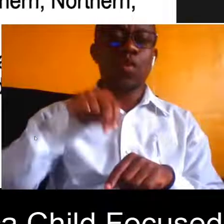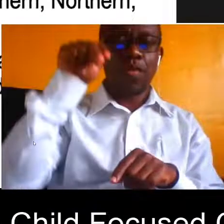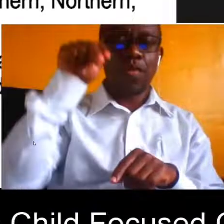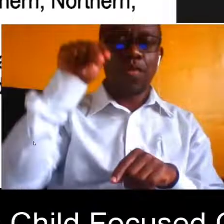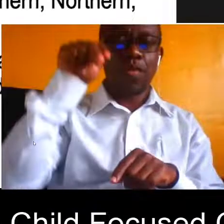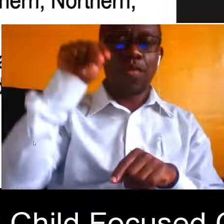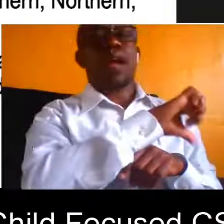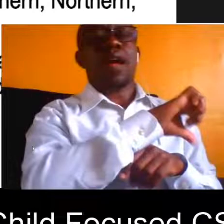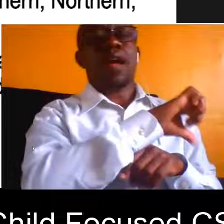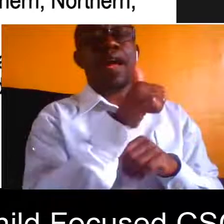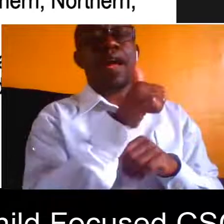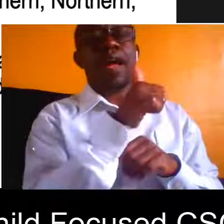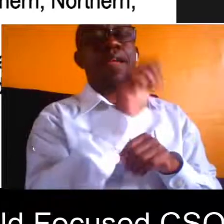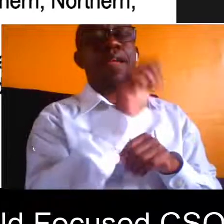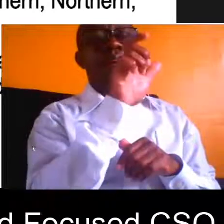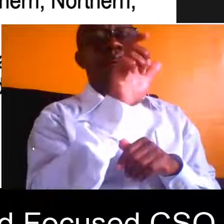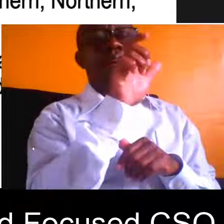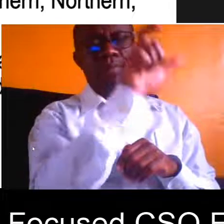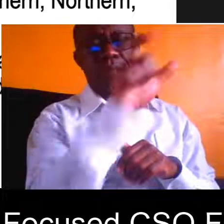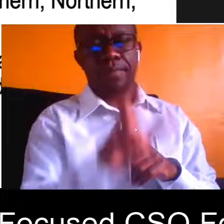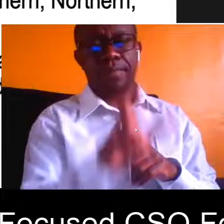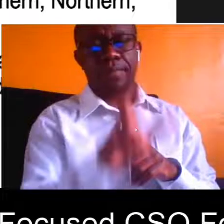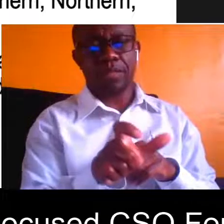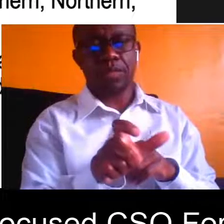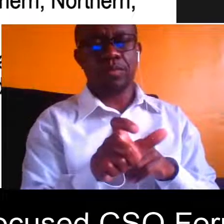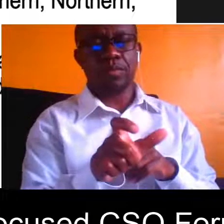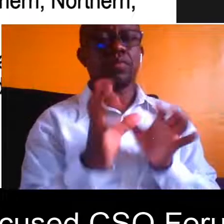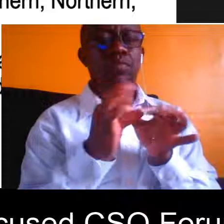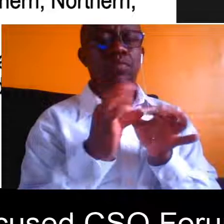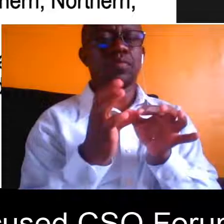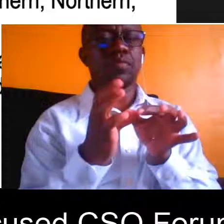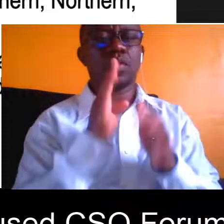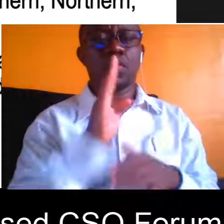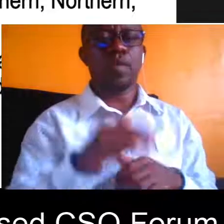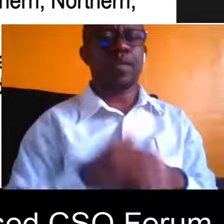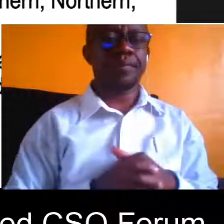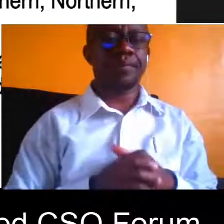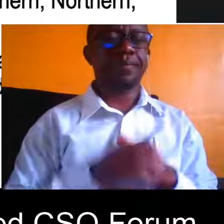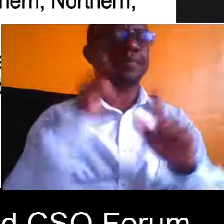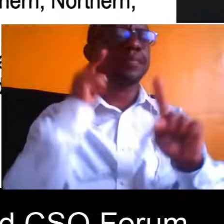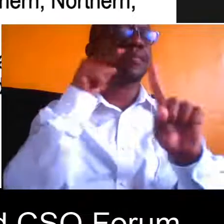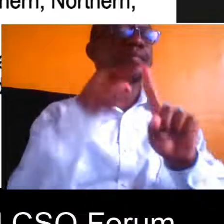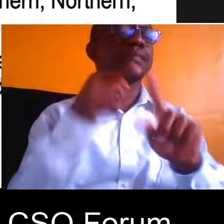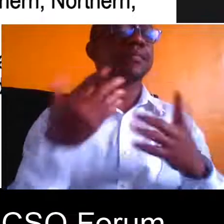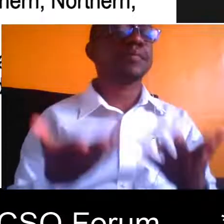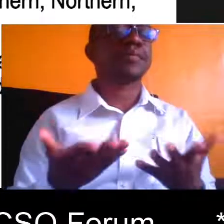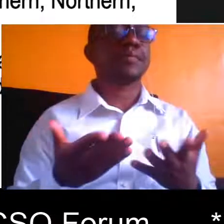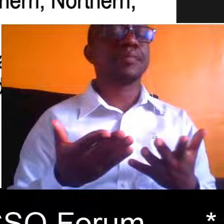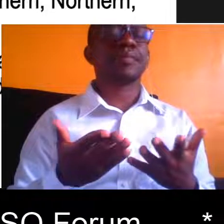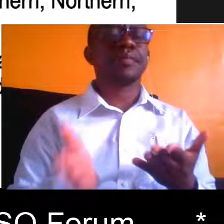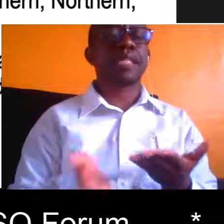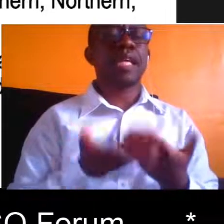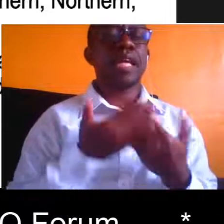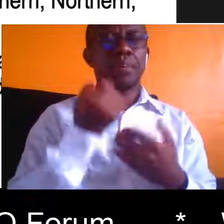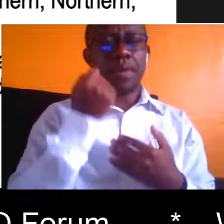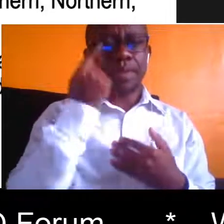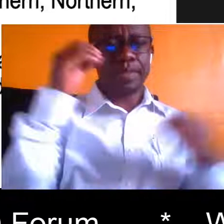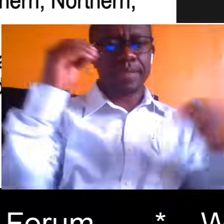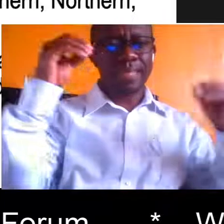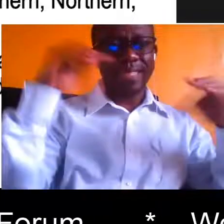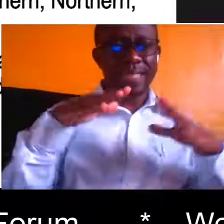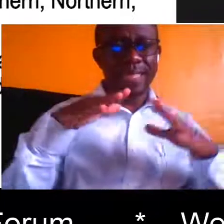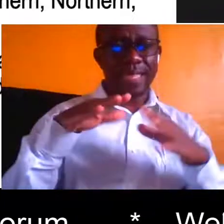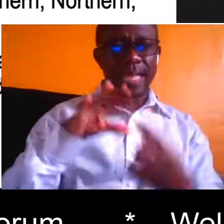in tow. The aim of these sub-regional meetings really is to address the unique regional issues on